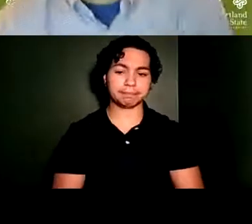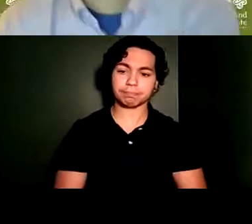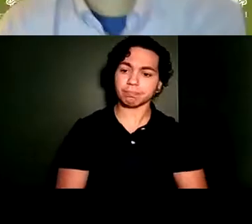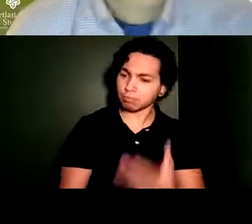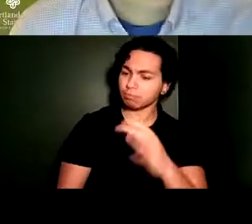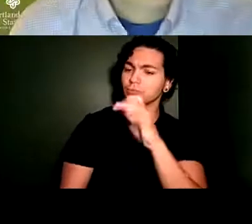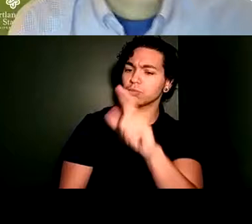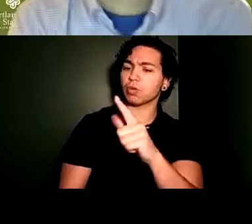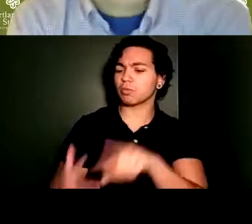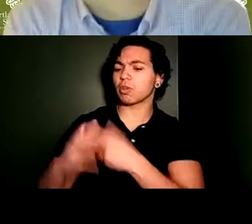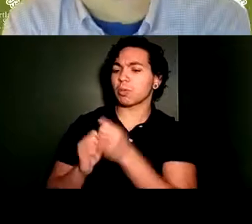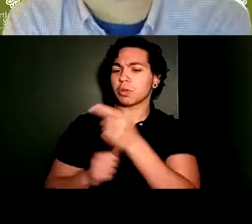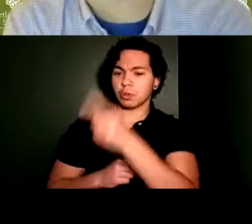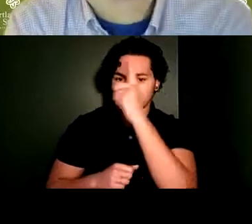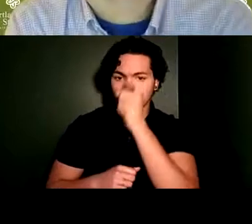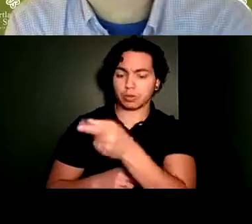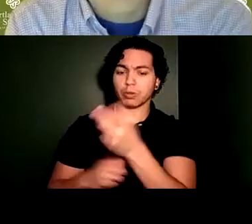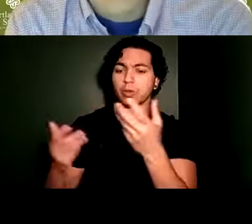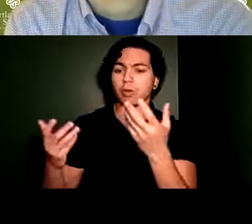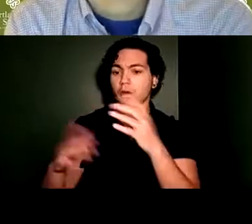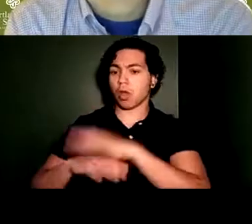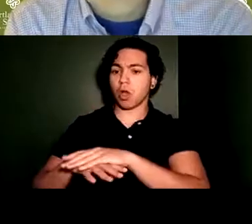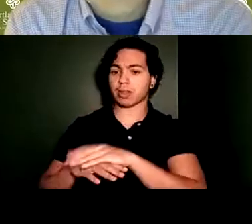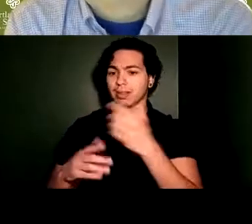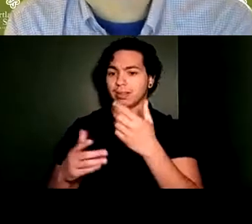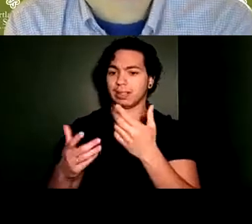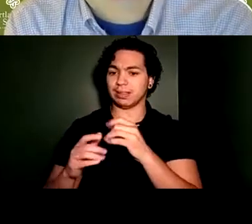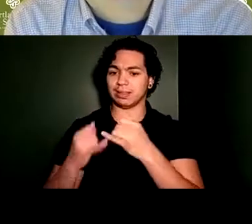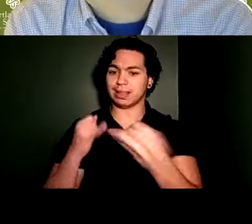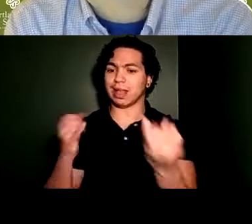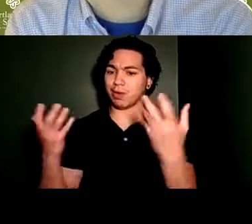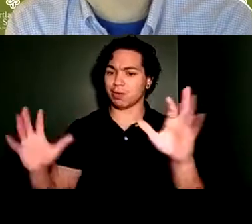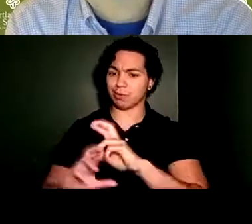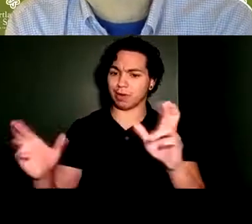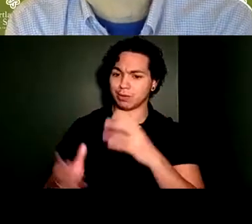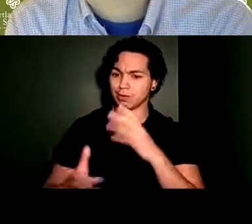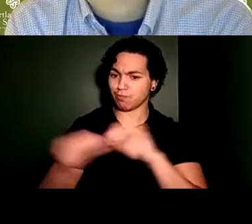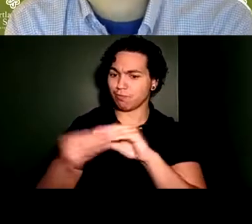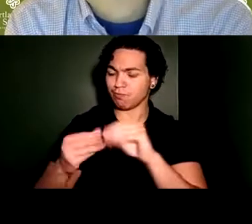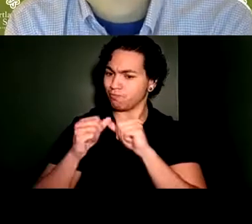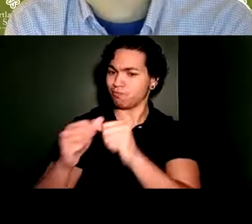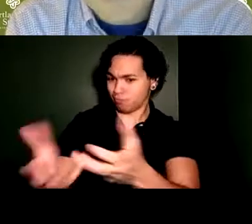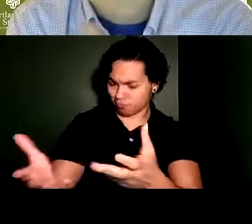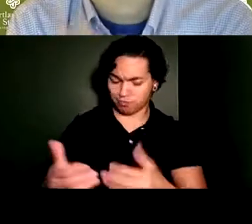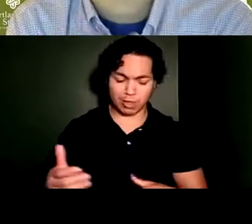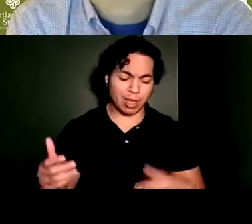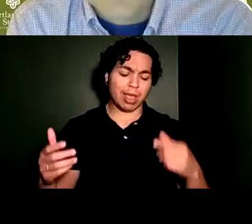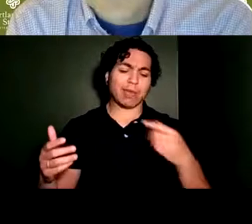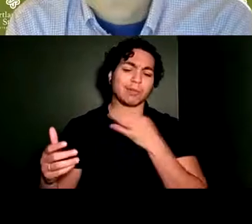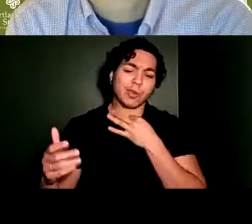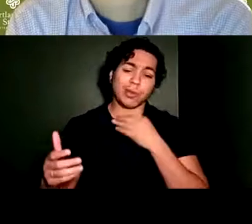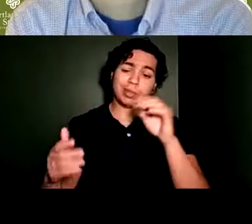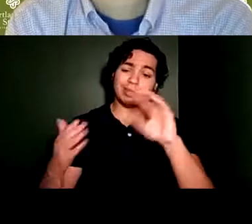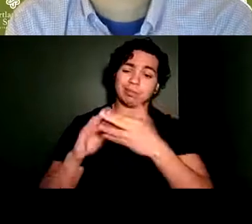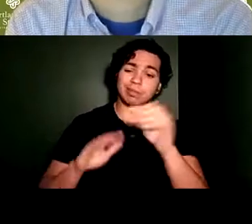with you since you're on the line here. The city of Seattle's, you know, struggled